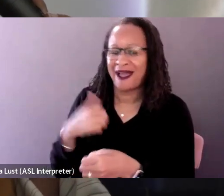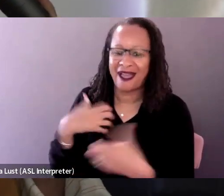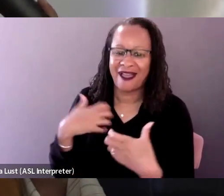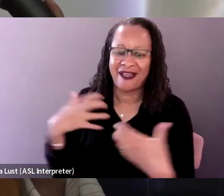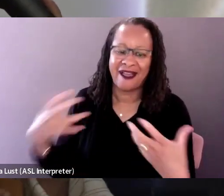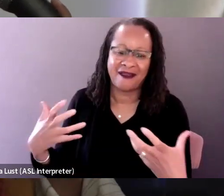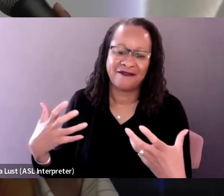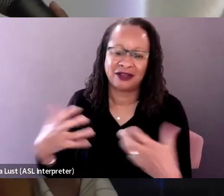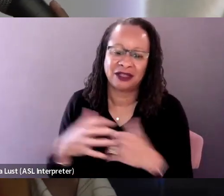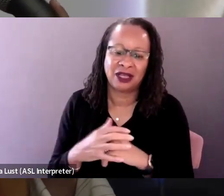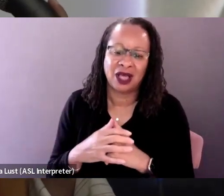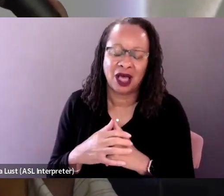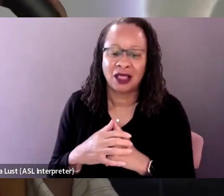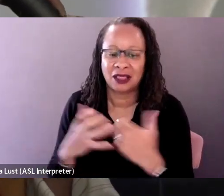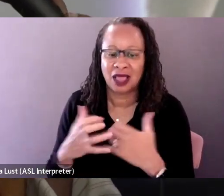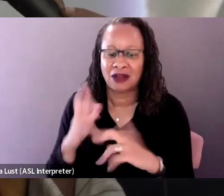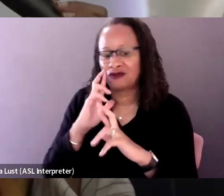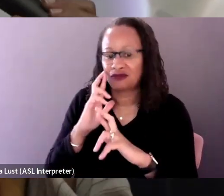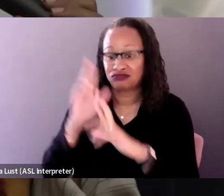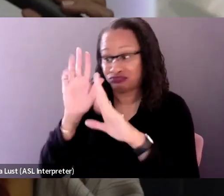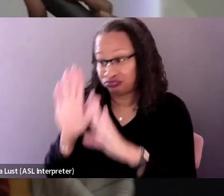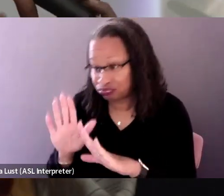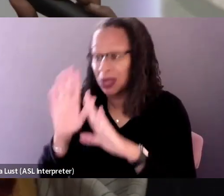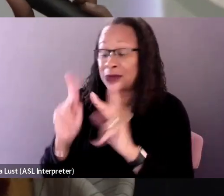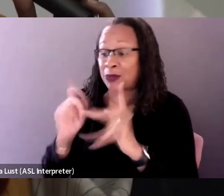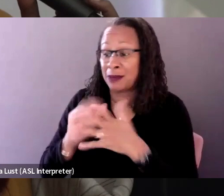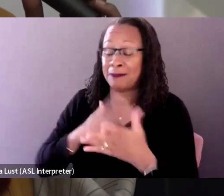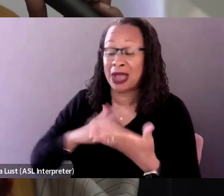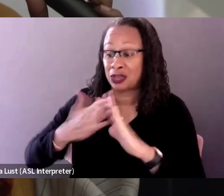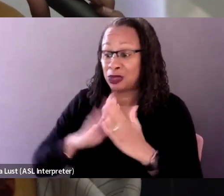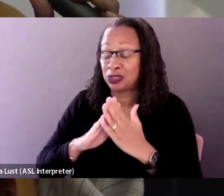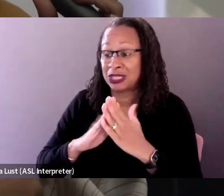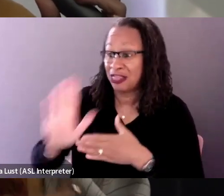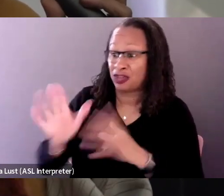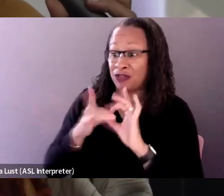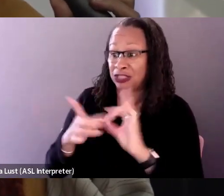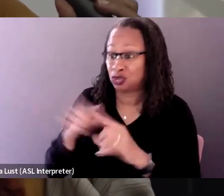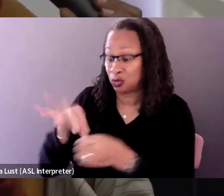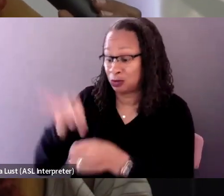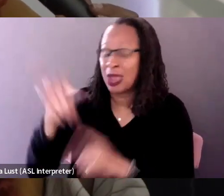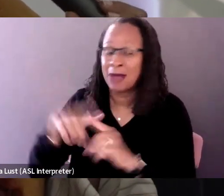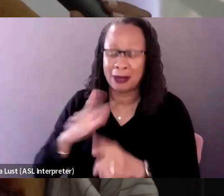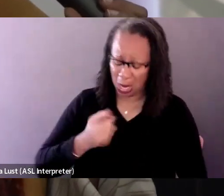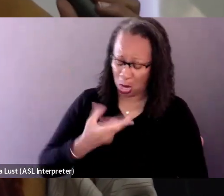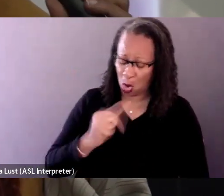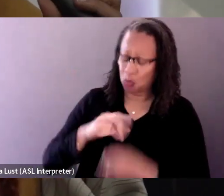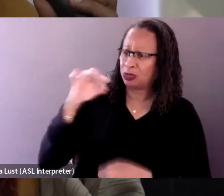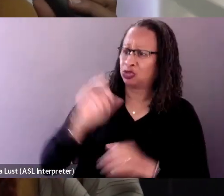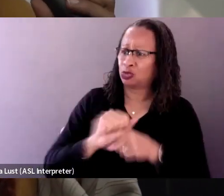for the people in my community's relationships with spirit, but for my own spiritual practices, I always feel a little imposter